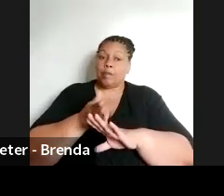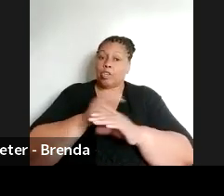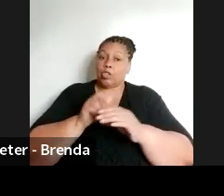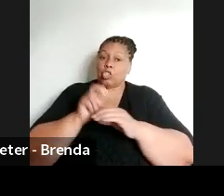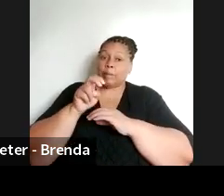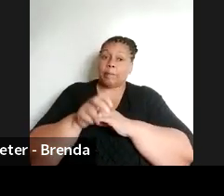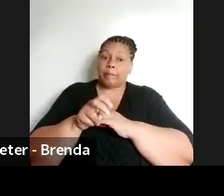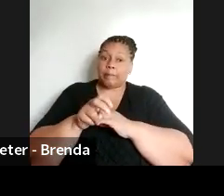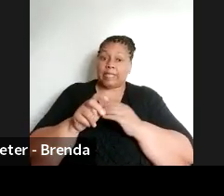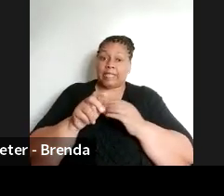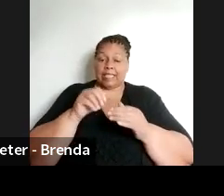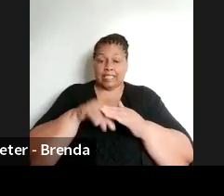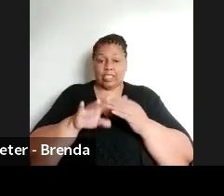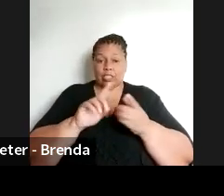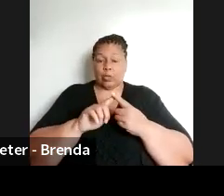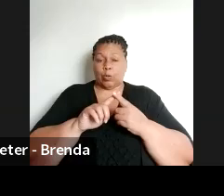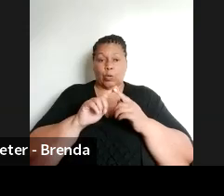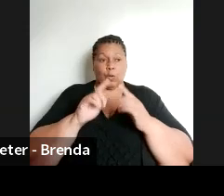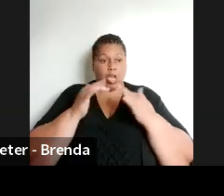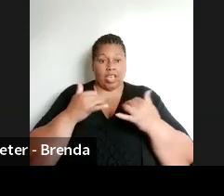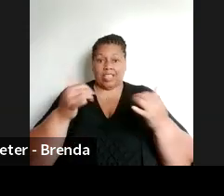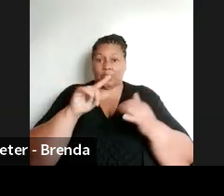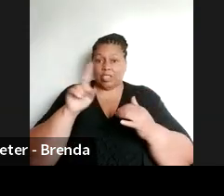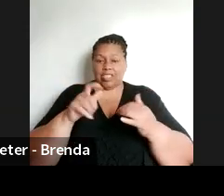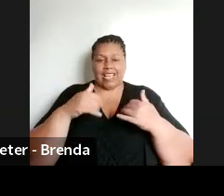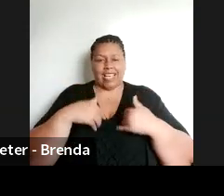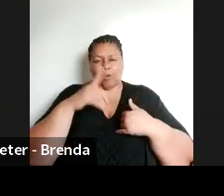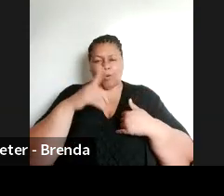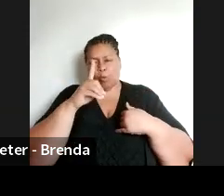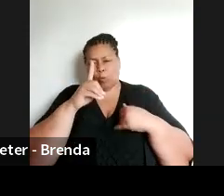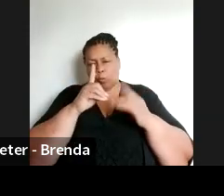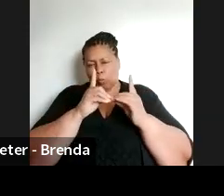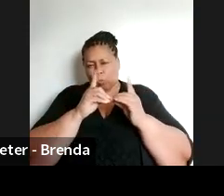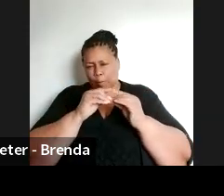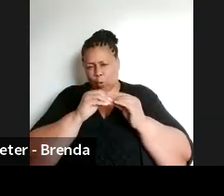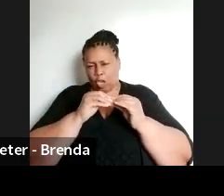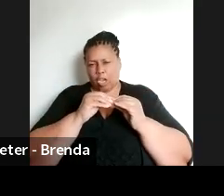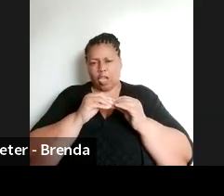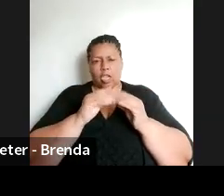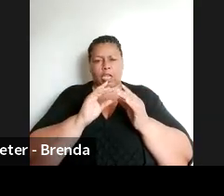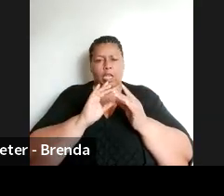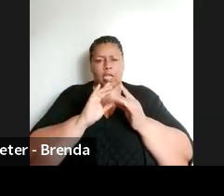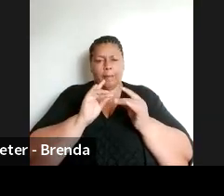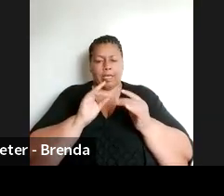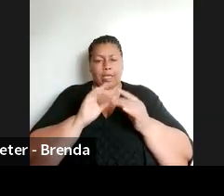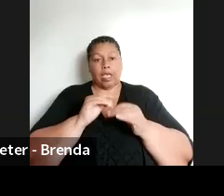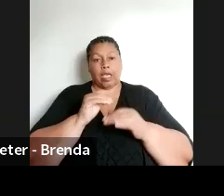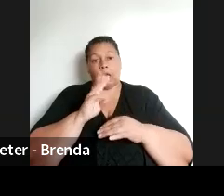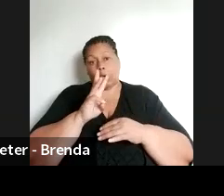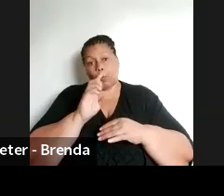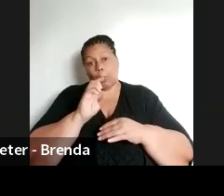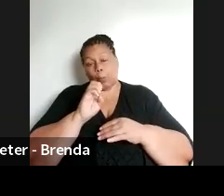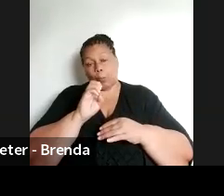audience questions, I did have one more. Absolutely. So Wednesday's been speaking a lot about finding